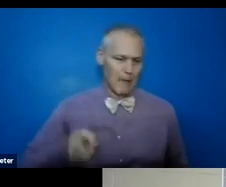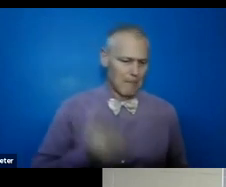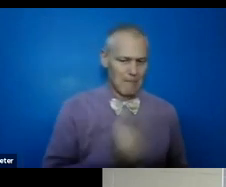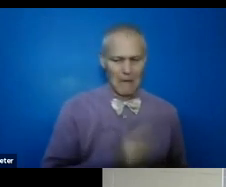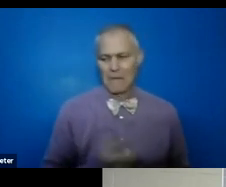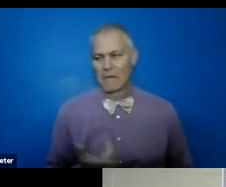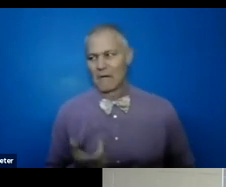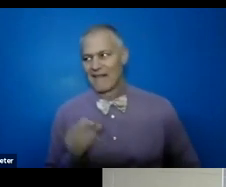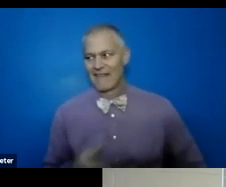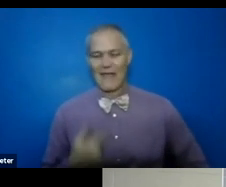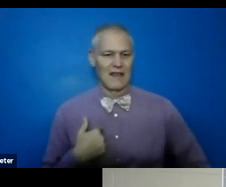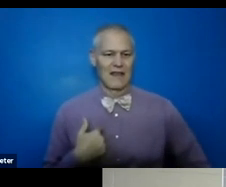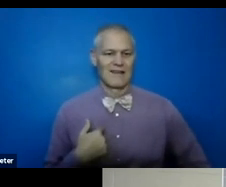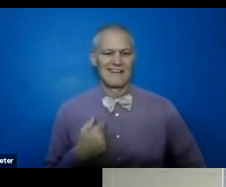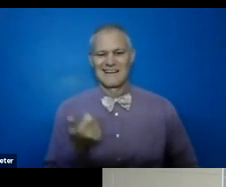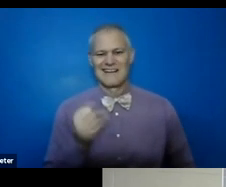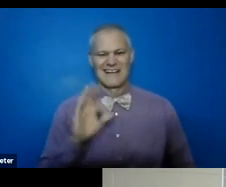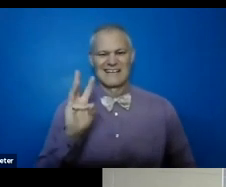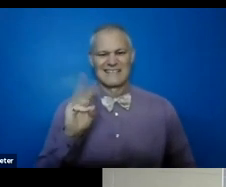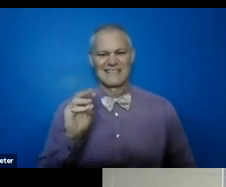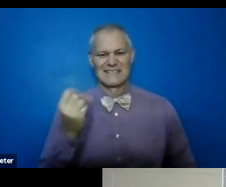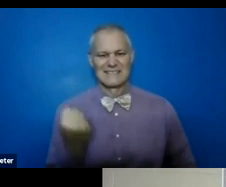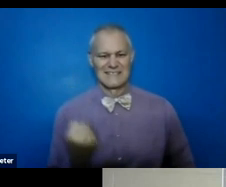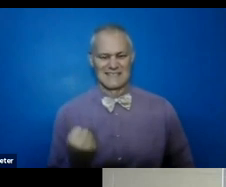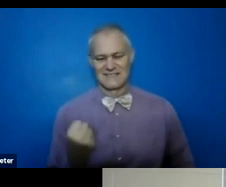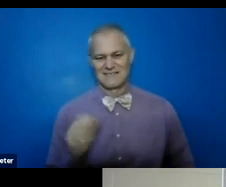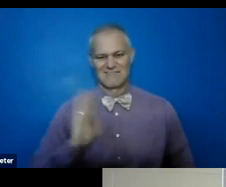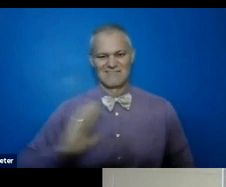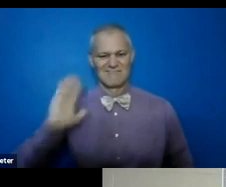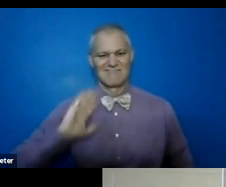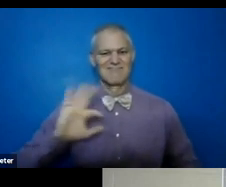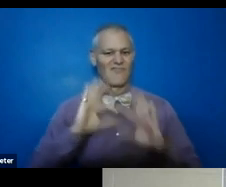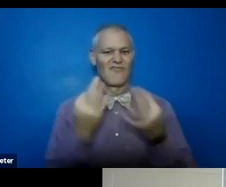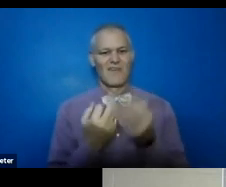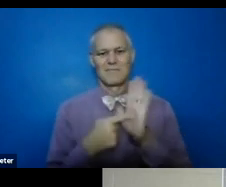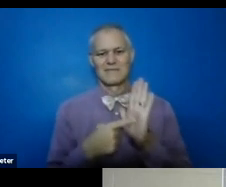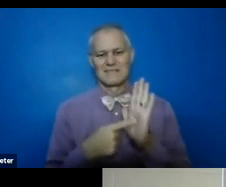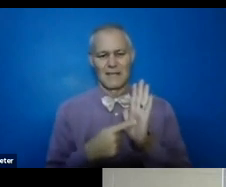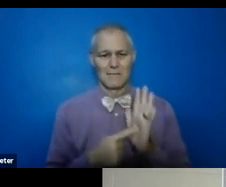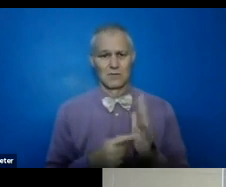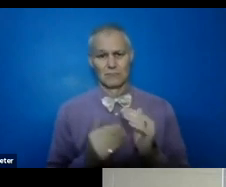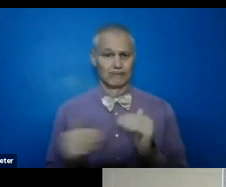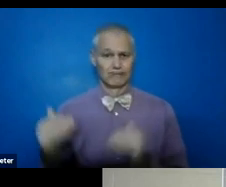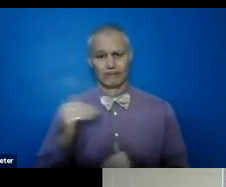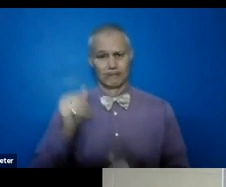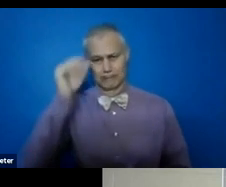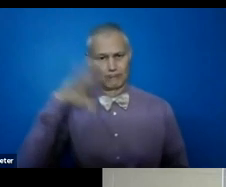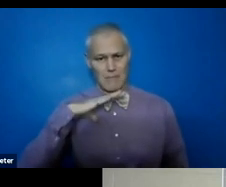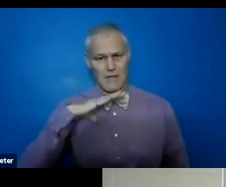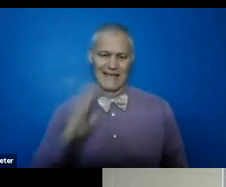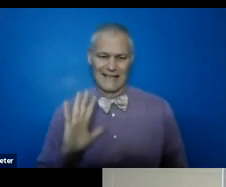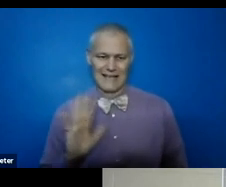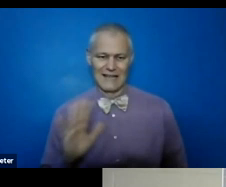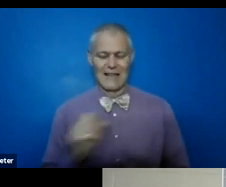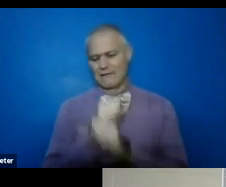that 1960s whatever nuclear family model of macho masculinity was. So suddenly through the lens of